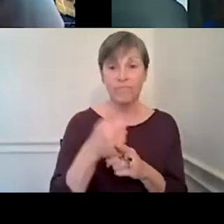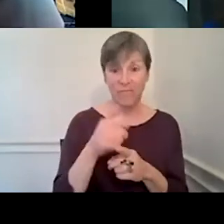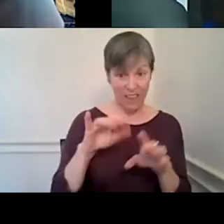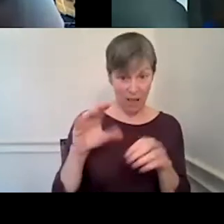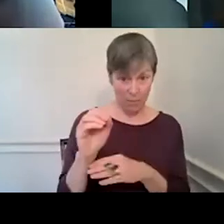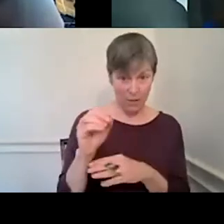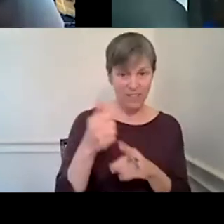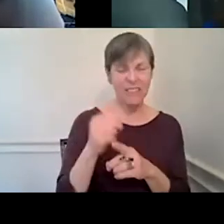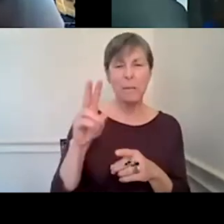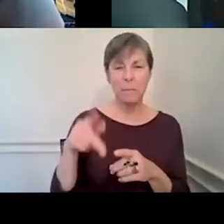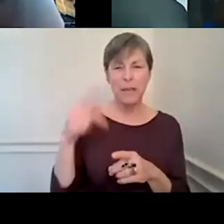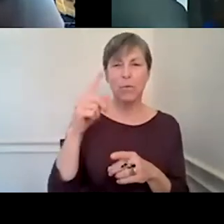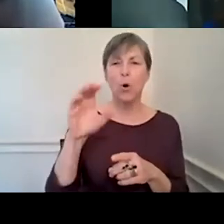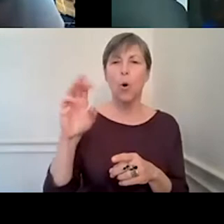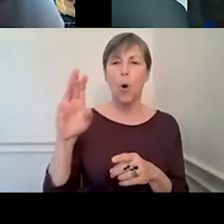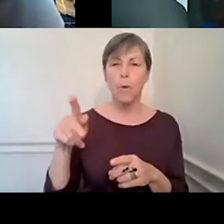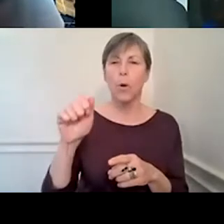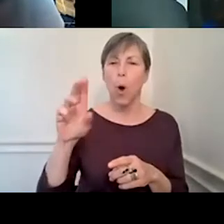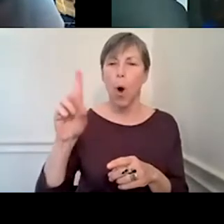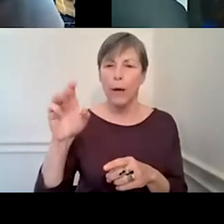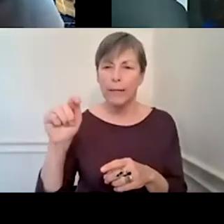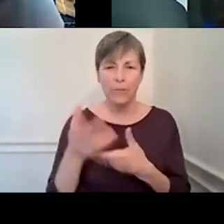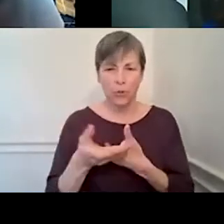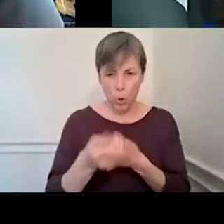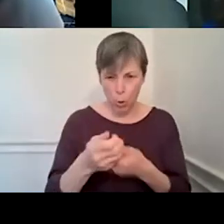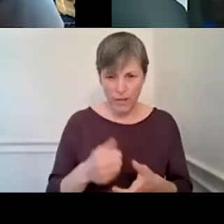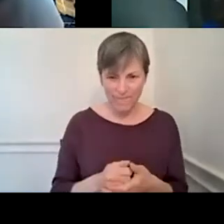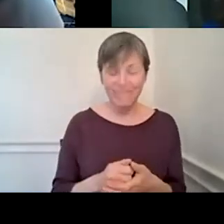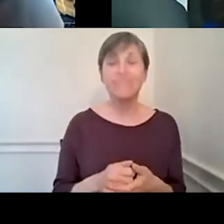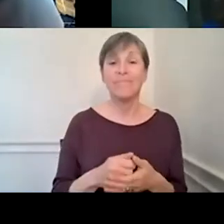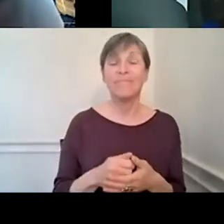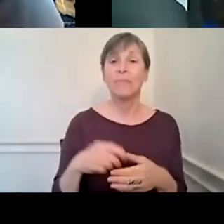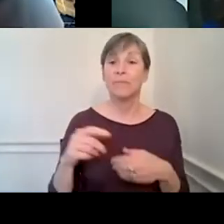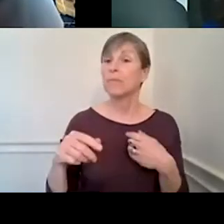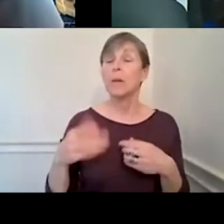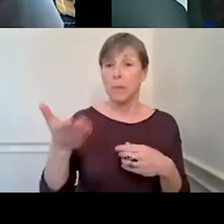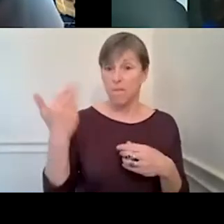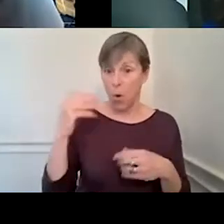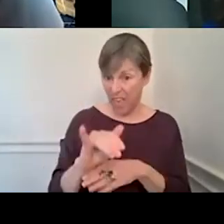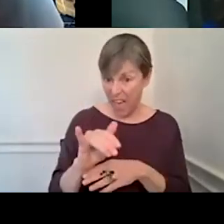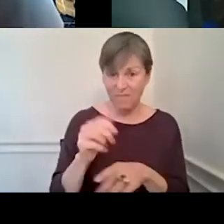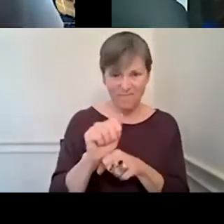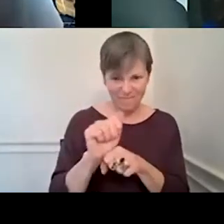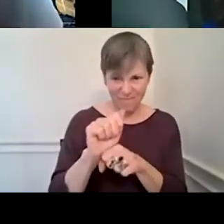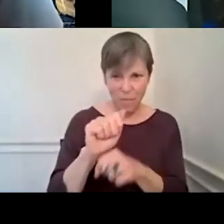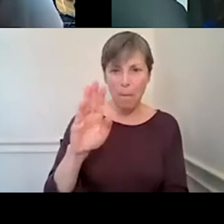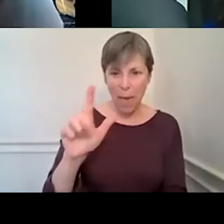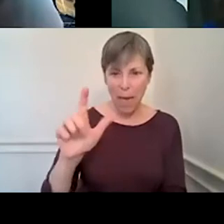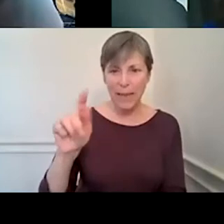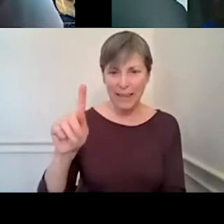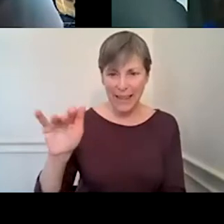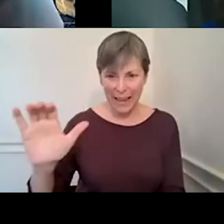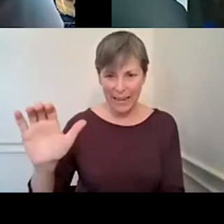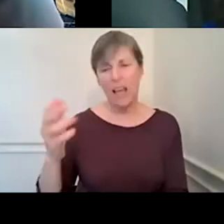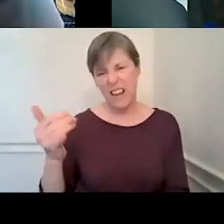Corporate Audit and Security. Prior to joining them in 2000, he was an executive officer and VP of Internal Audit at Bell Atlantic, which we now know as